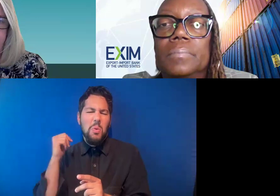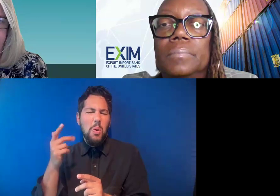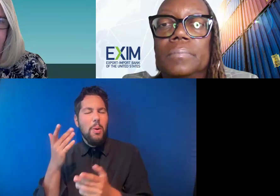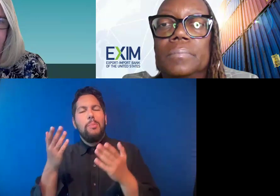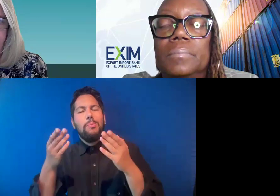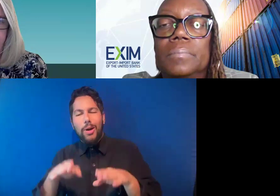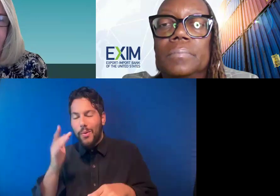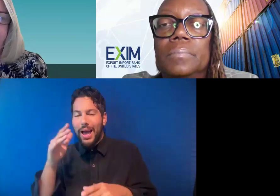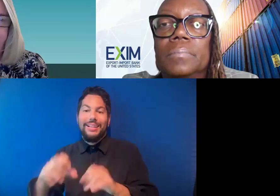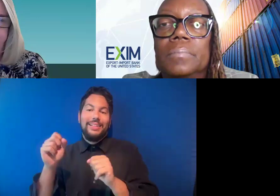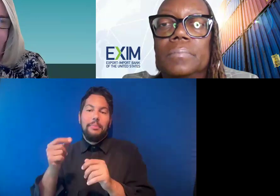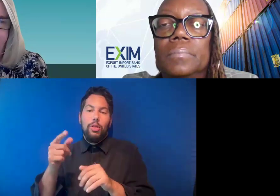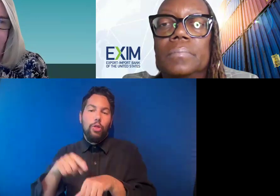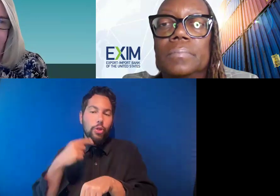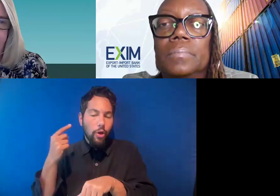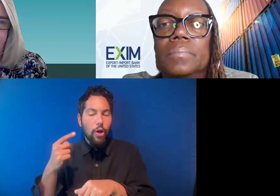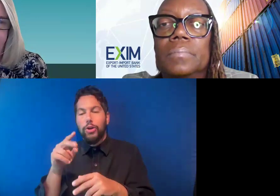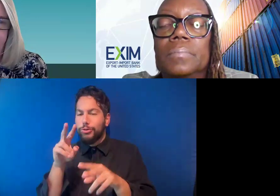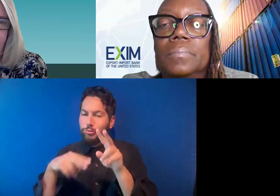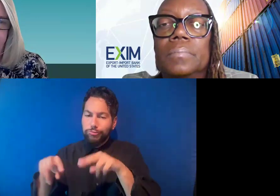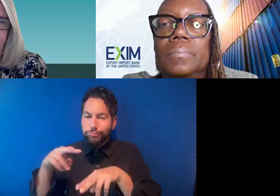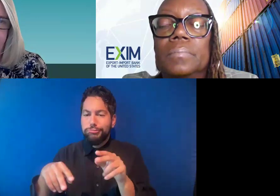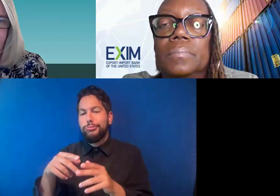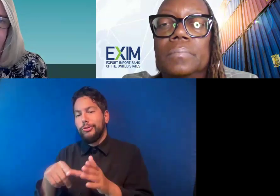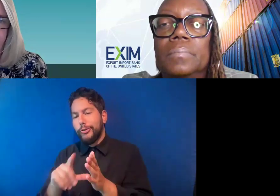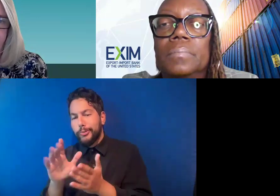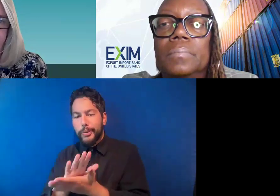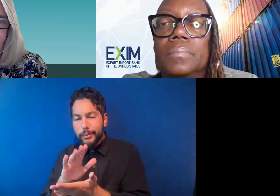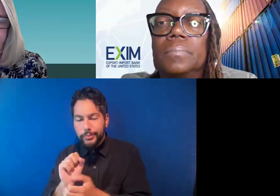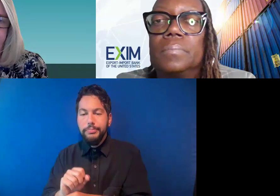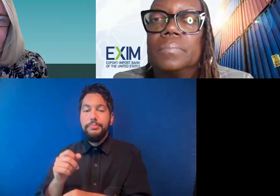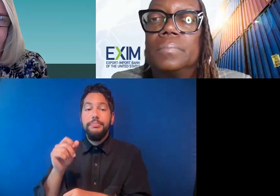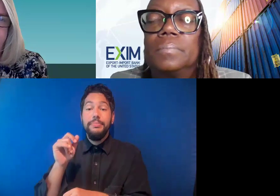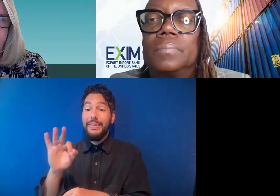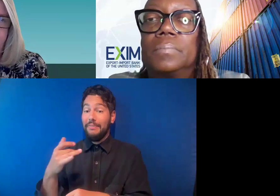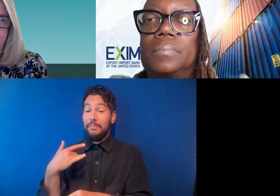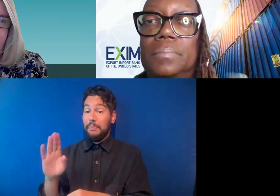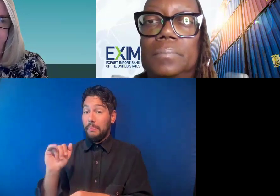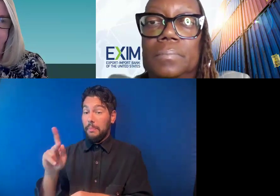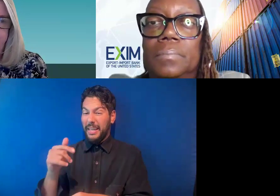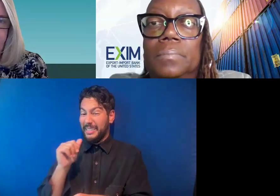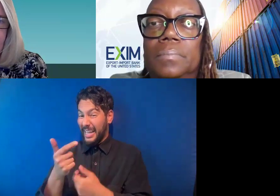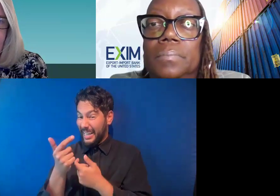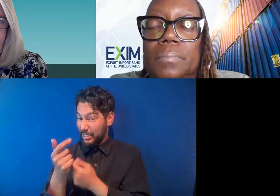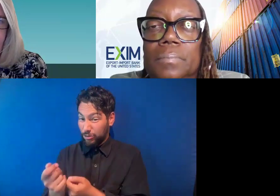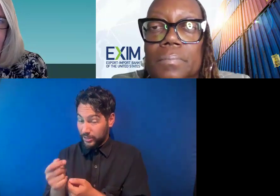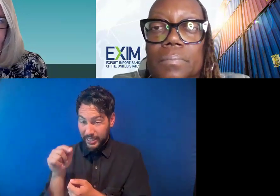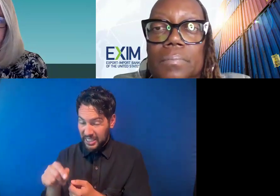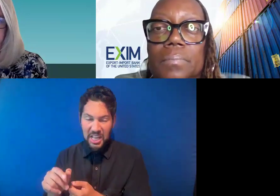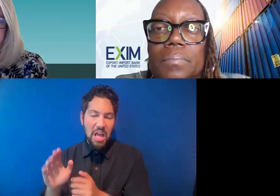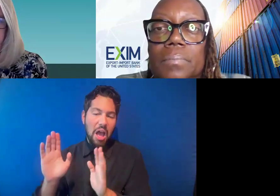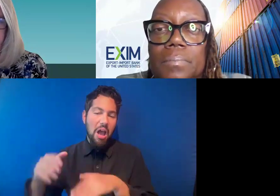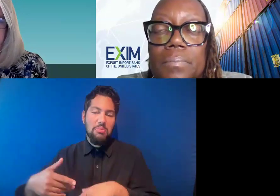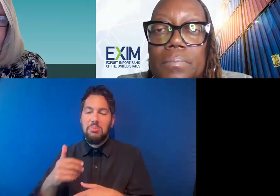takes a little bit longer. And usually, if a bank isn't interested in this, they're not going to